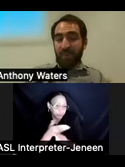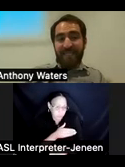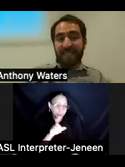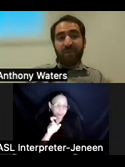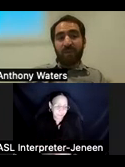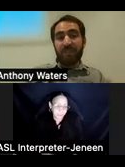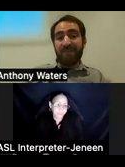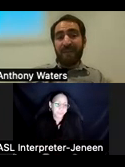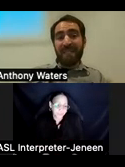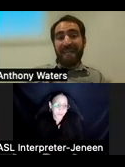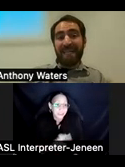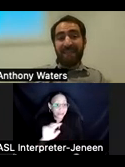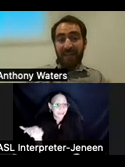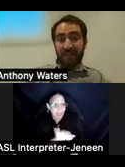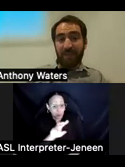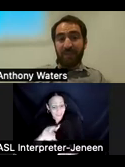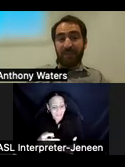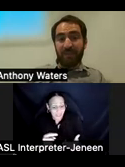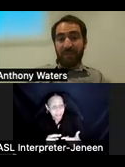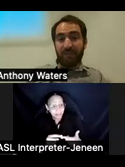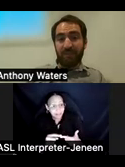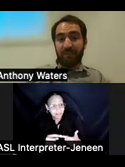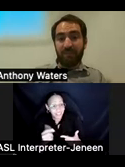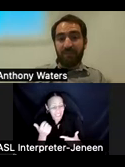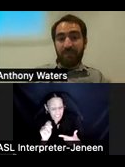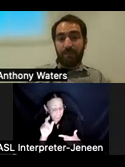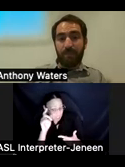Same with that second question. Have you actually had any thoughts about killing yourself?